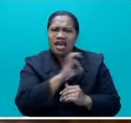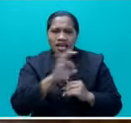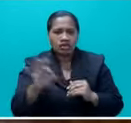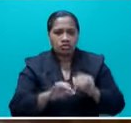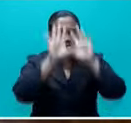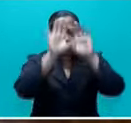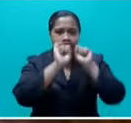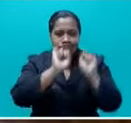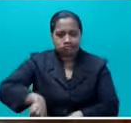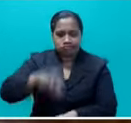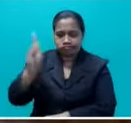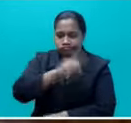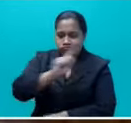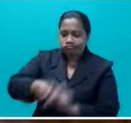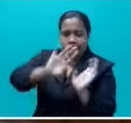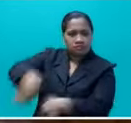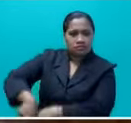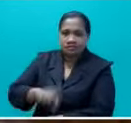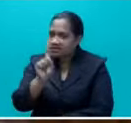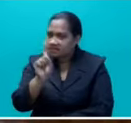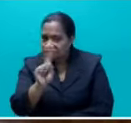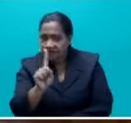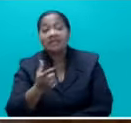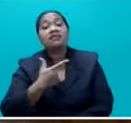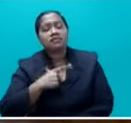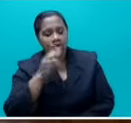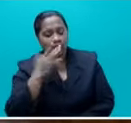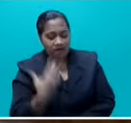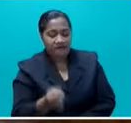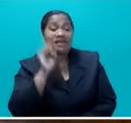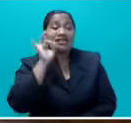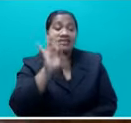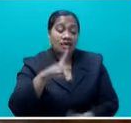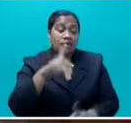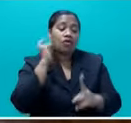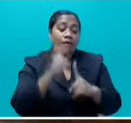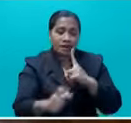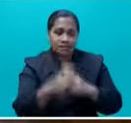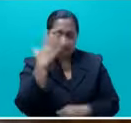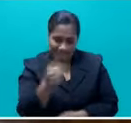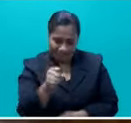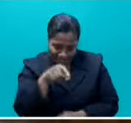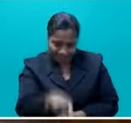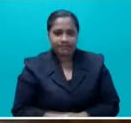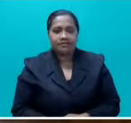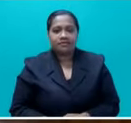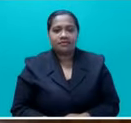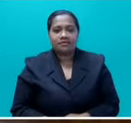That's why the 10 Commandments are there. That's the Holy Spirit, the spirit that should go with the law.